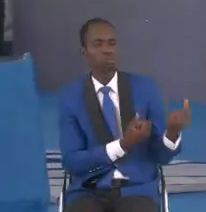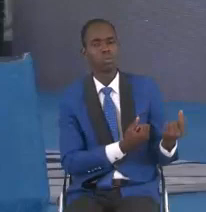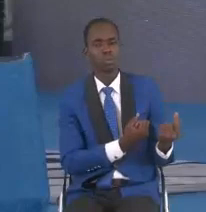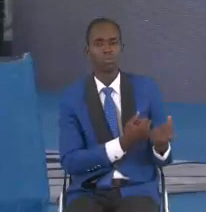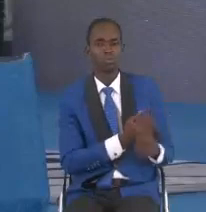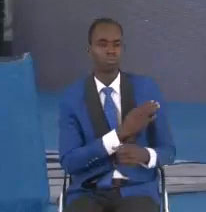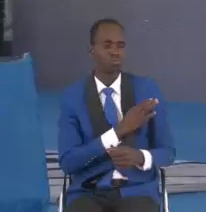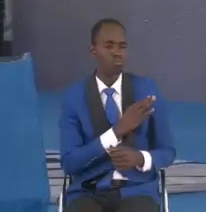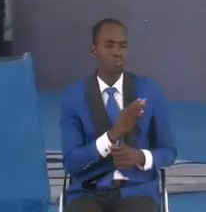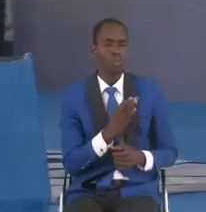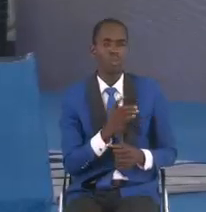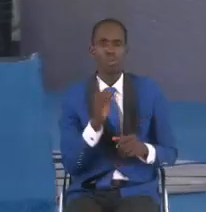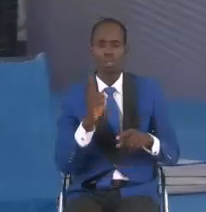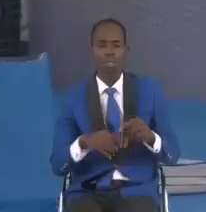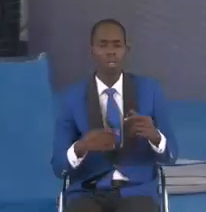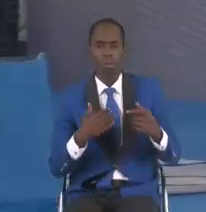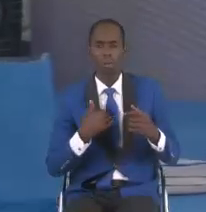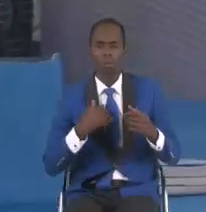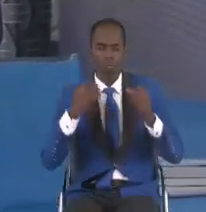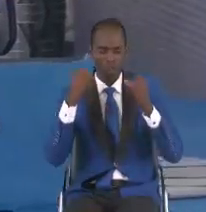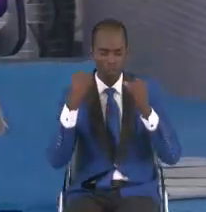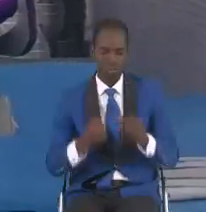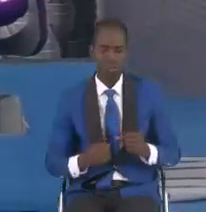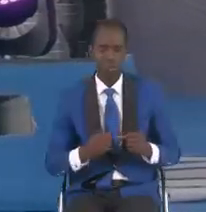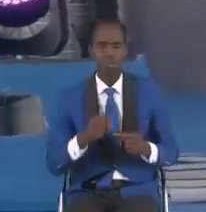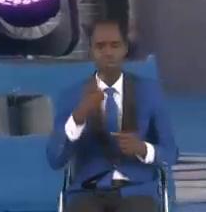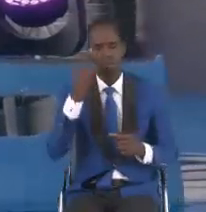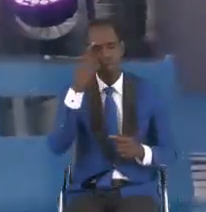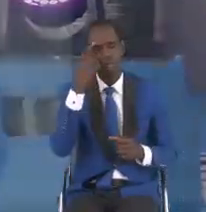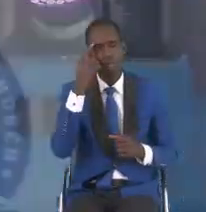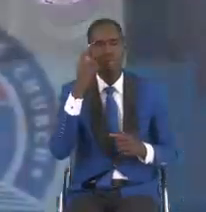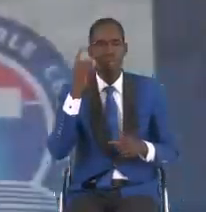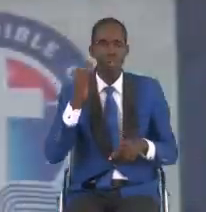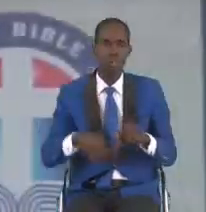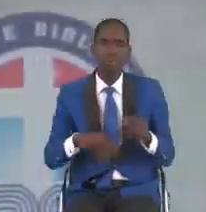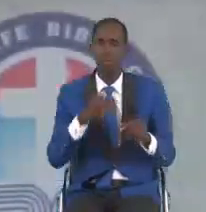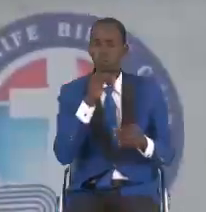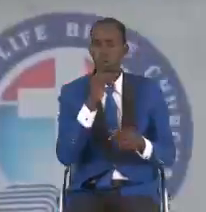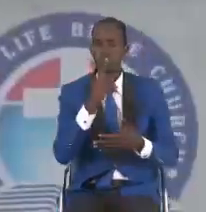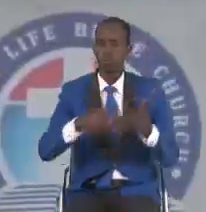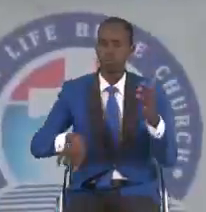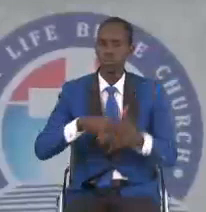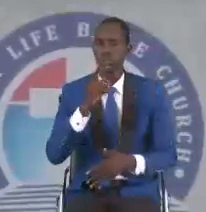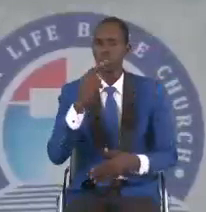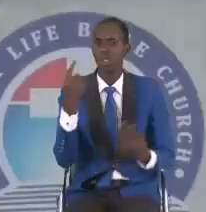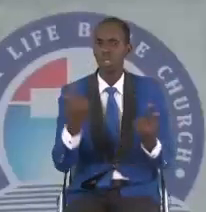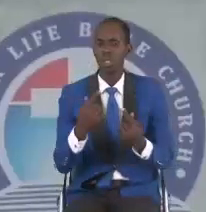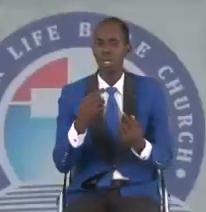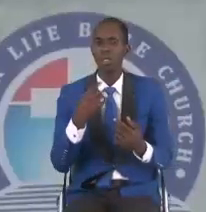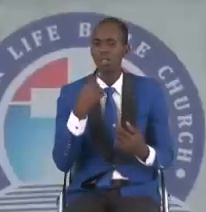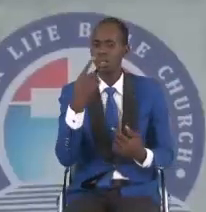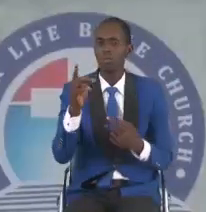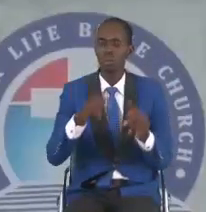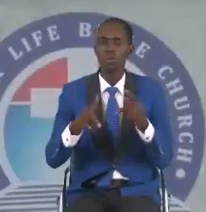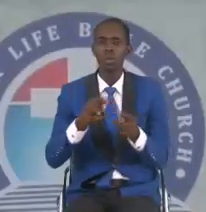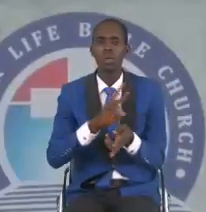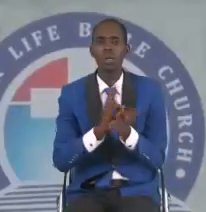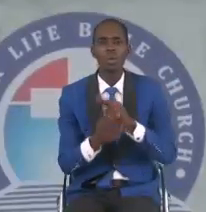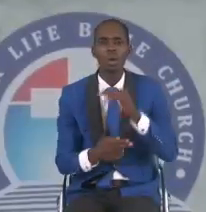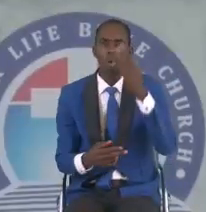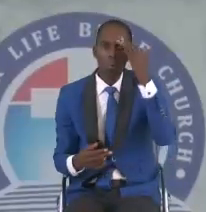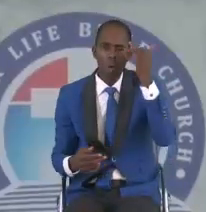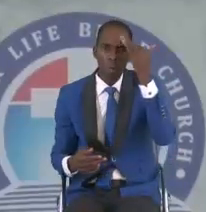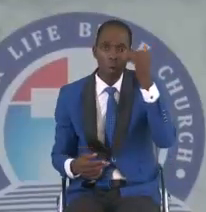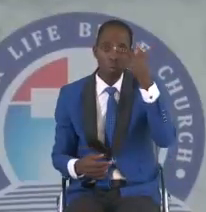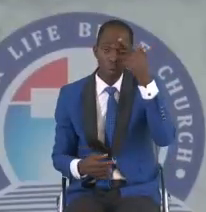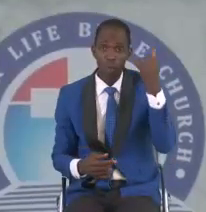cannot have fortitude, and you cannot rebuke sin and get people to repent. Why? Because the person